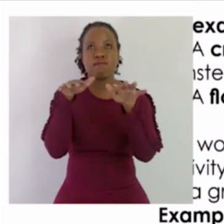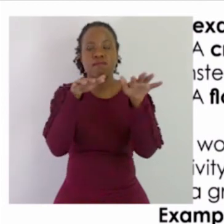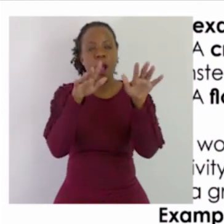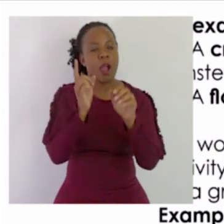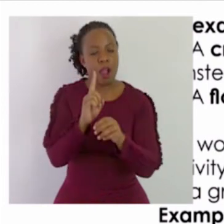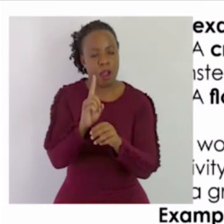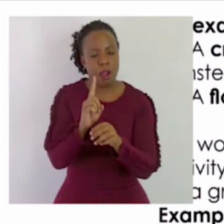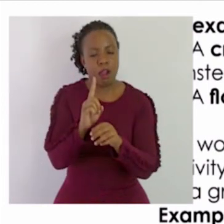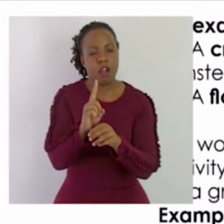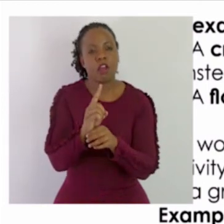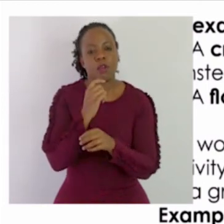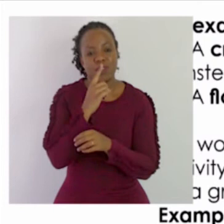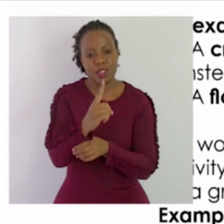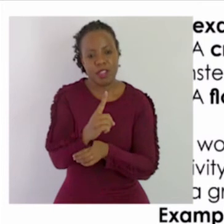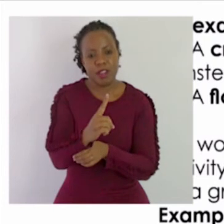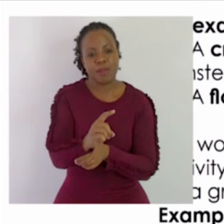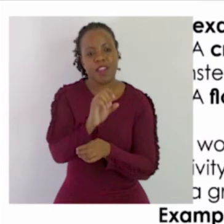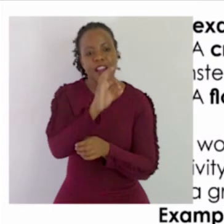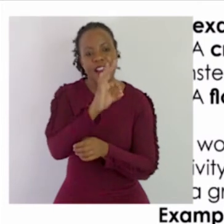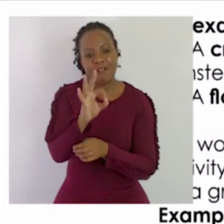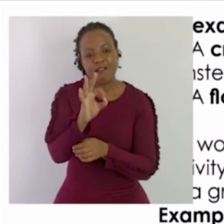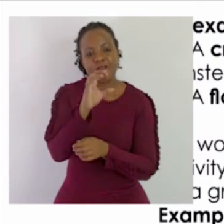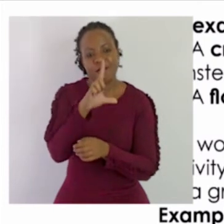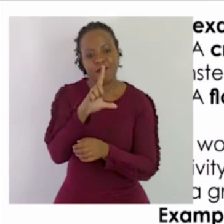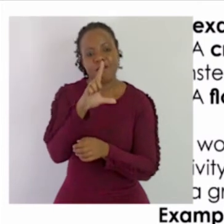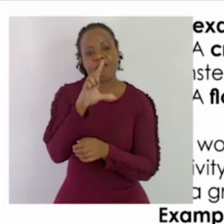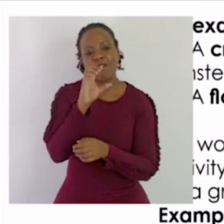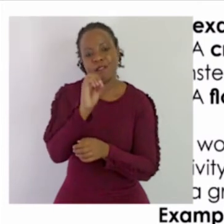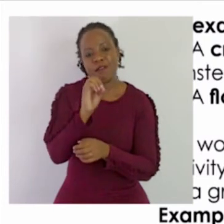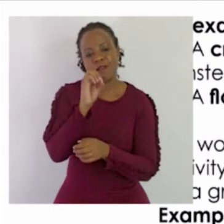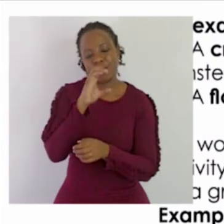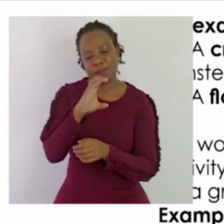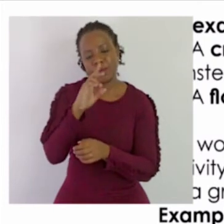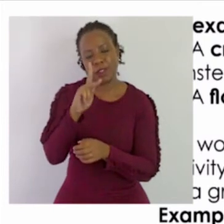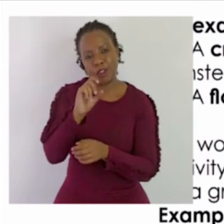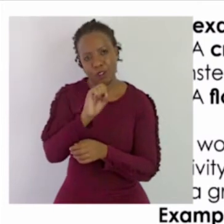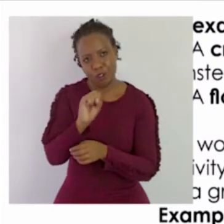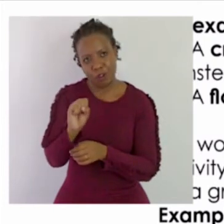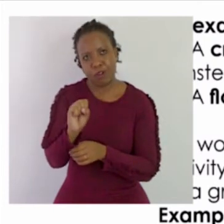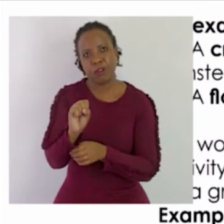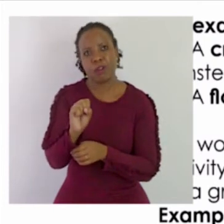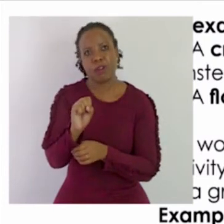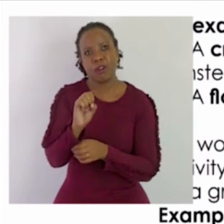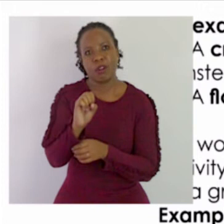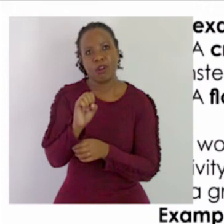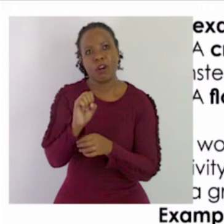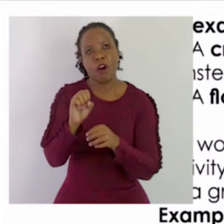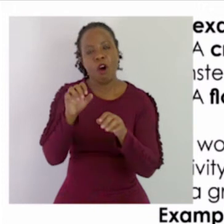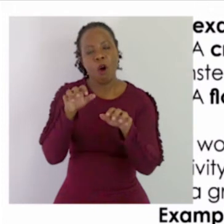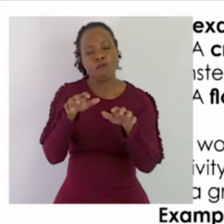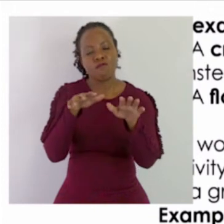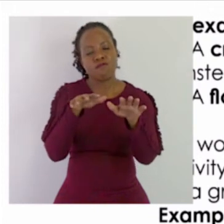would say the flock of birds is flying in the sky. So